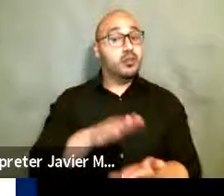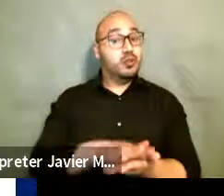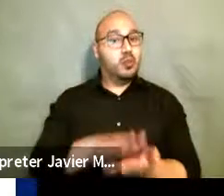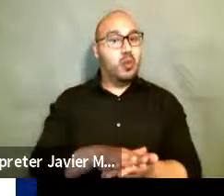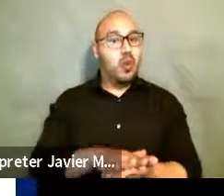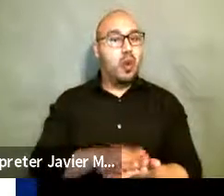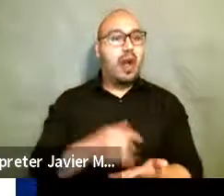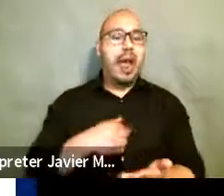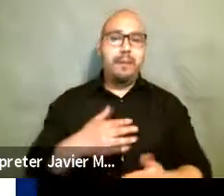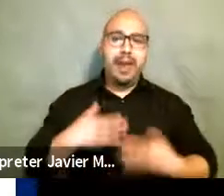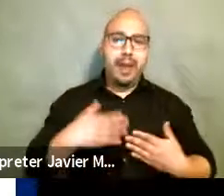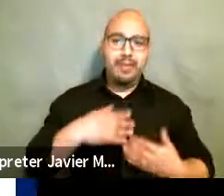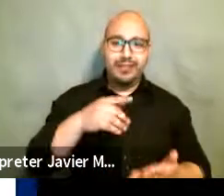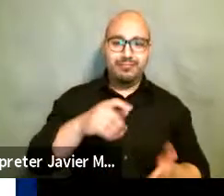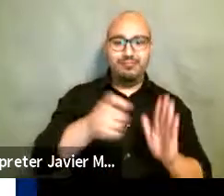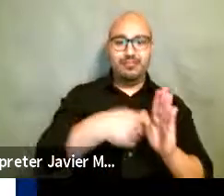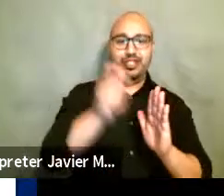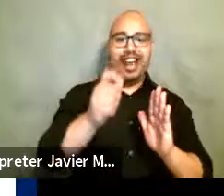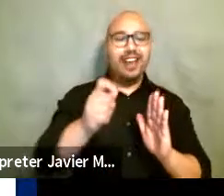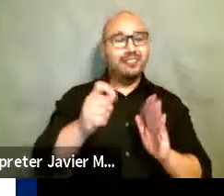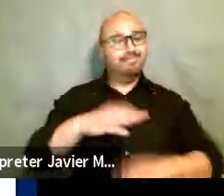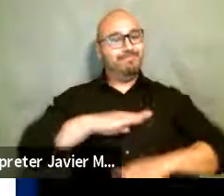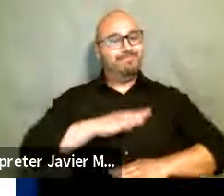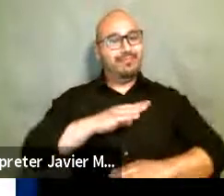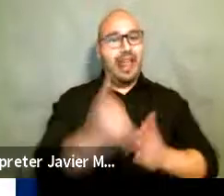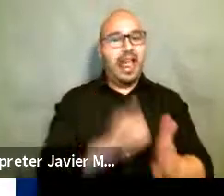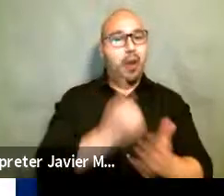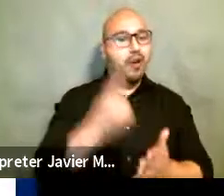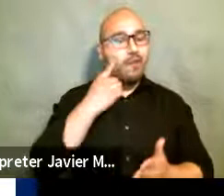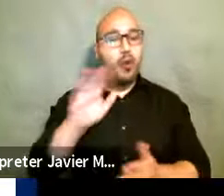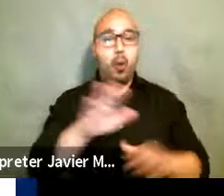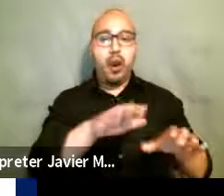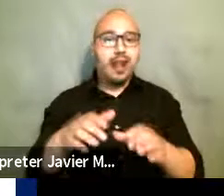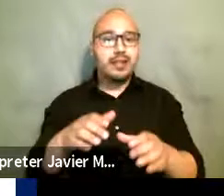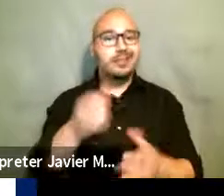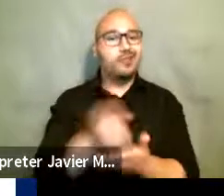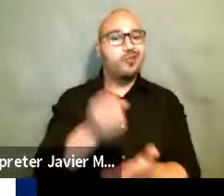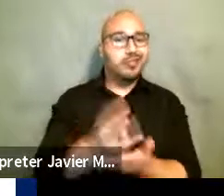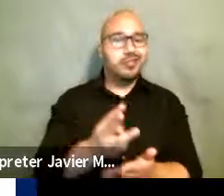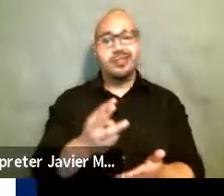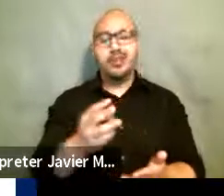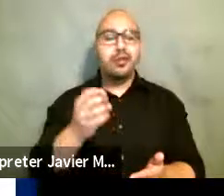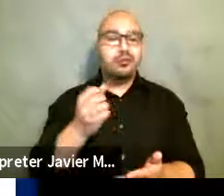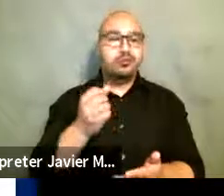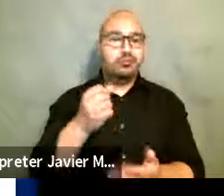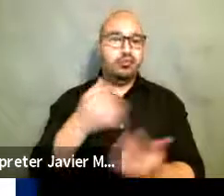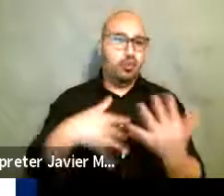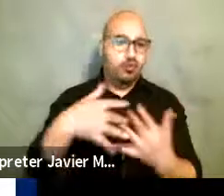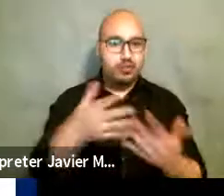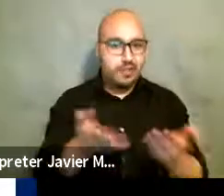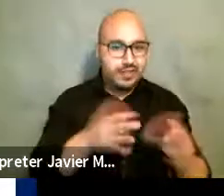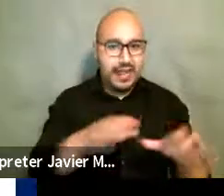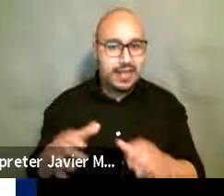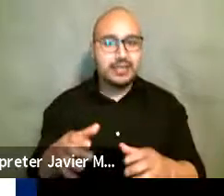those hours for you for your classes, your social services classes, marketing classes, etc. Our